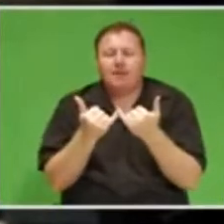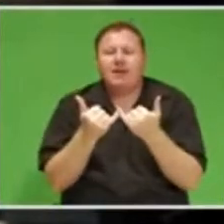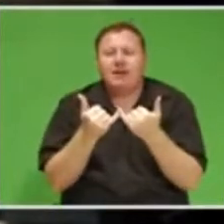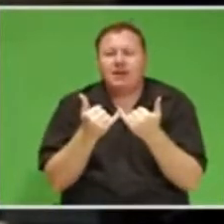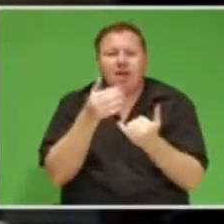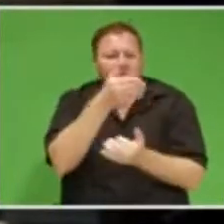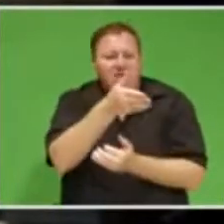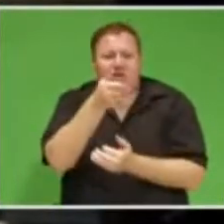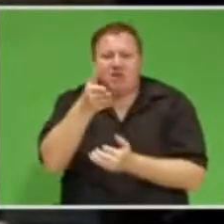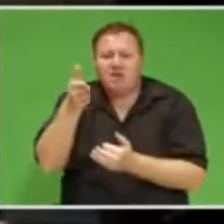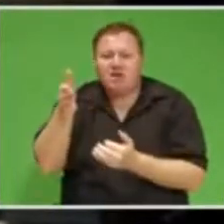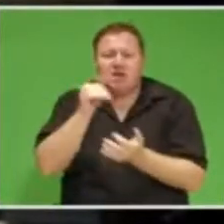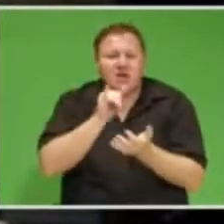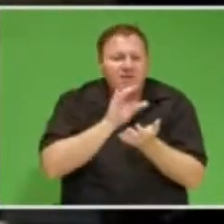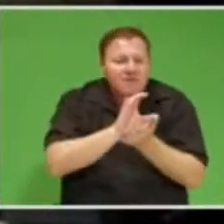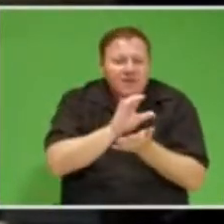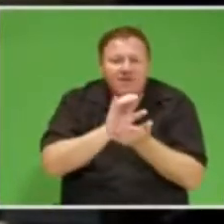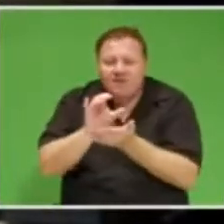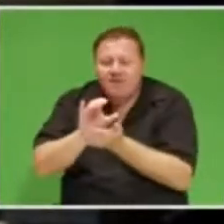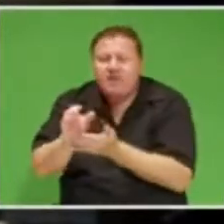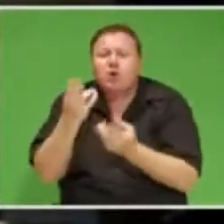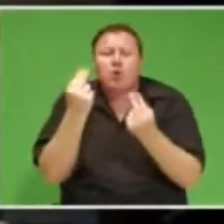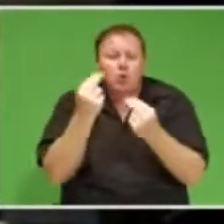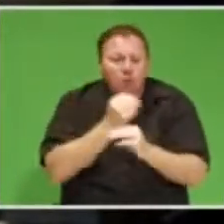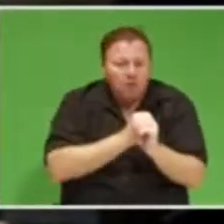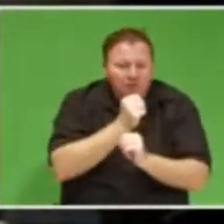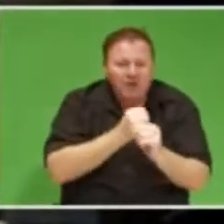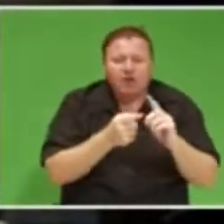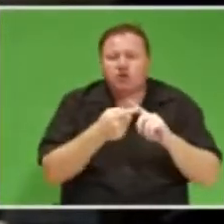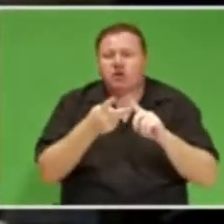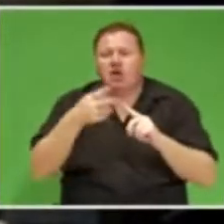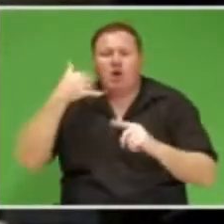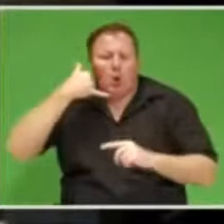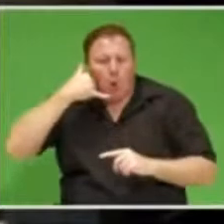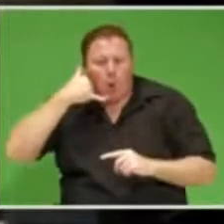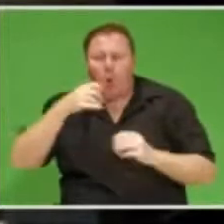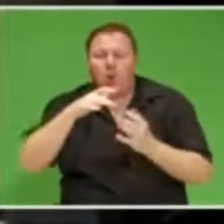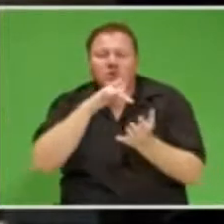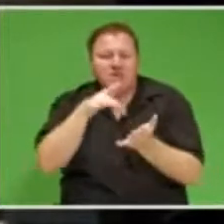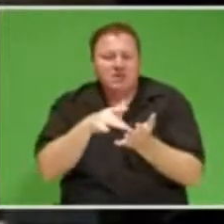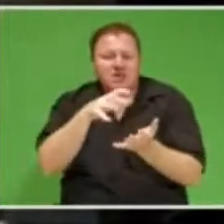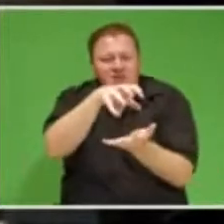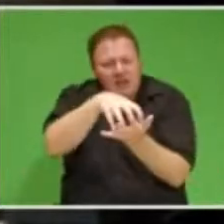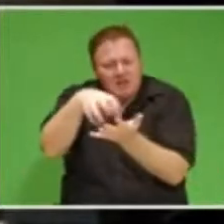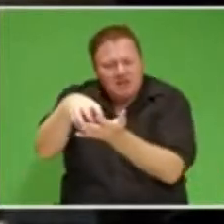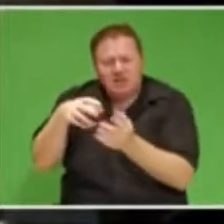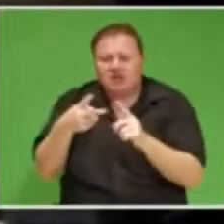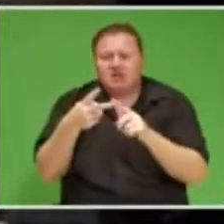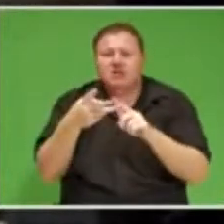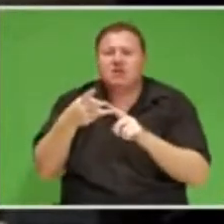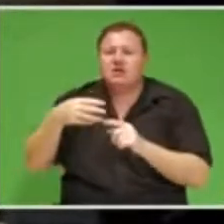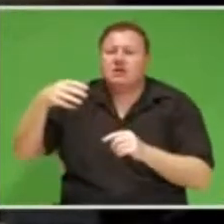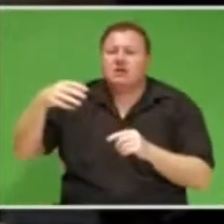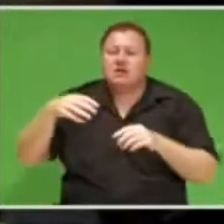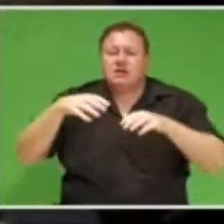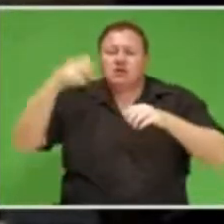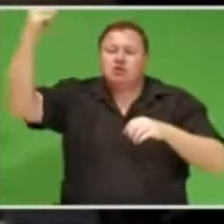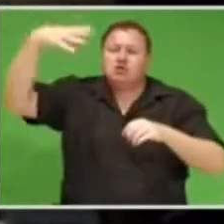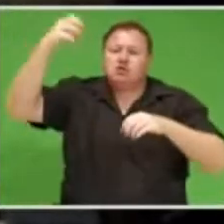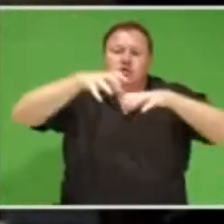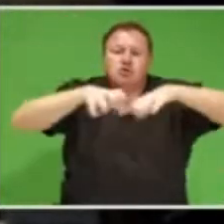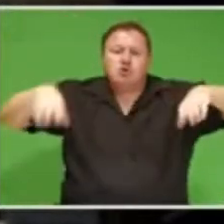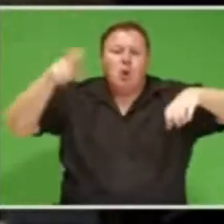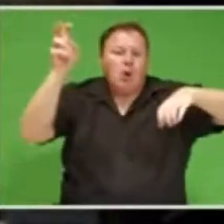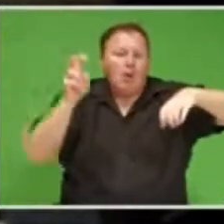commitments, investing in new factories, call centers, solar power plants, undersea fiber